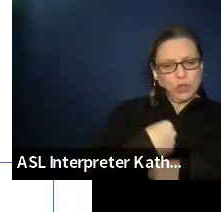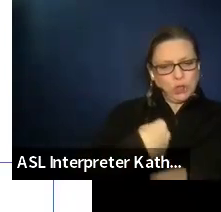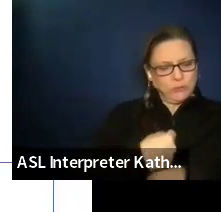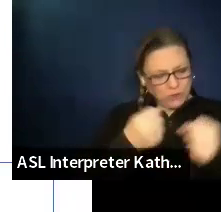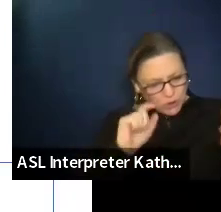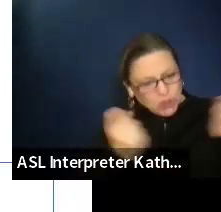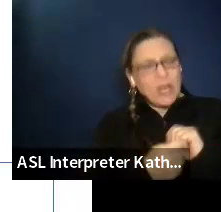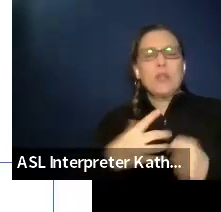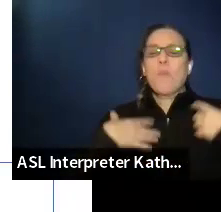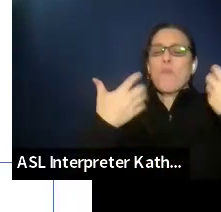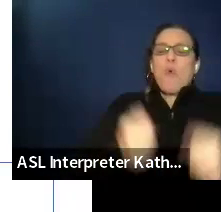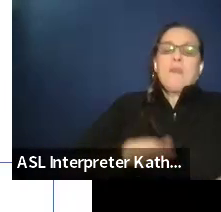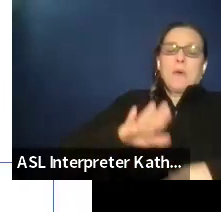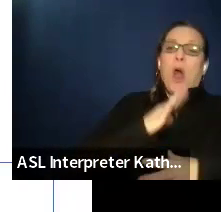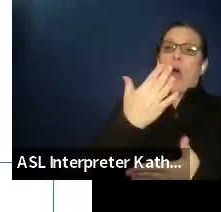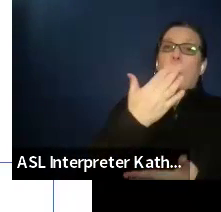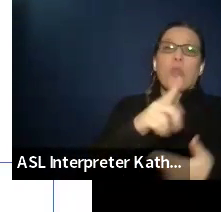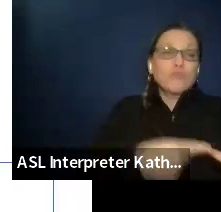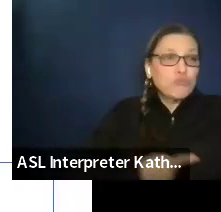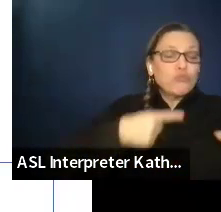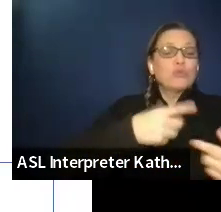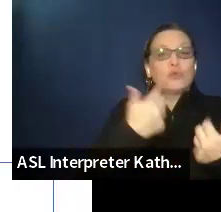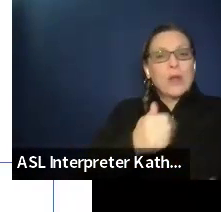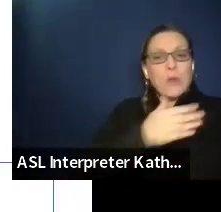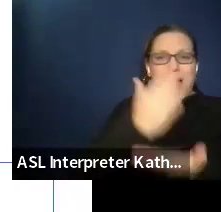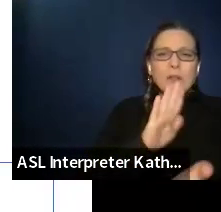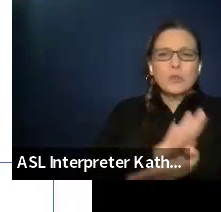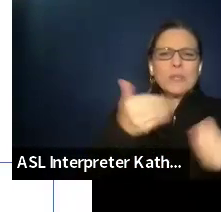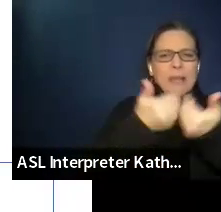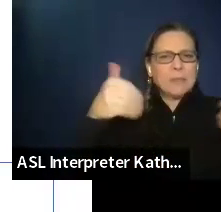steps on the long journey to end school segregation in California.